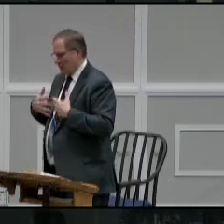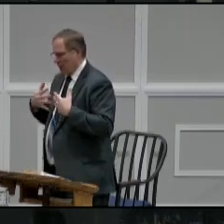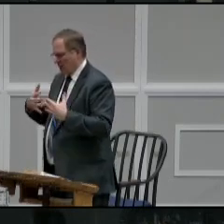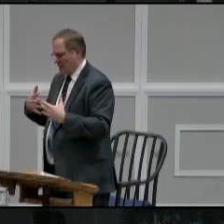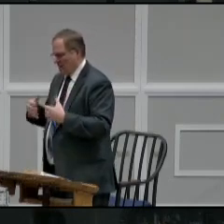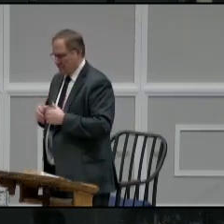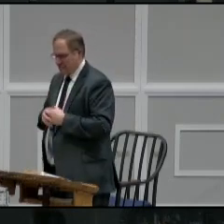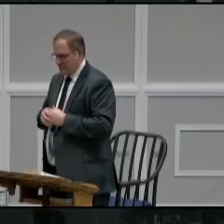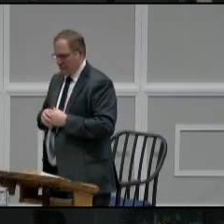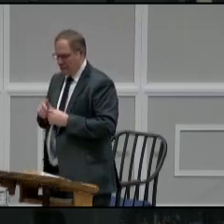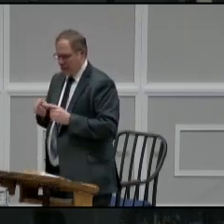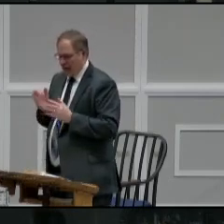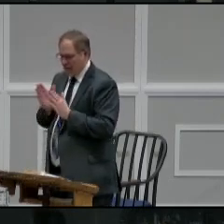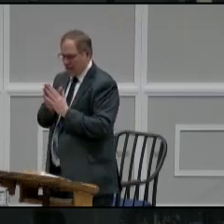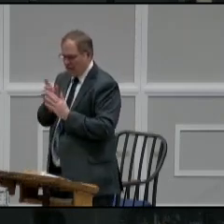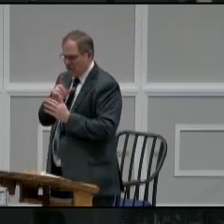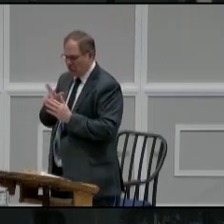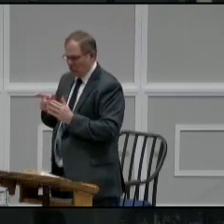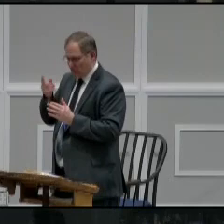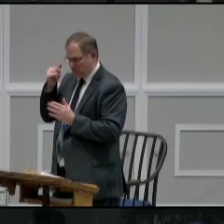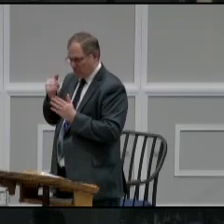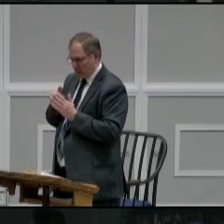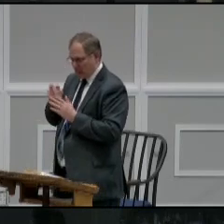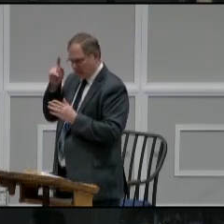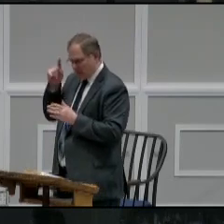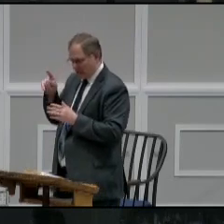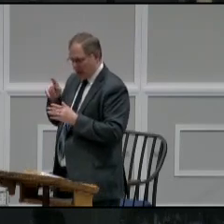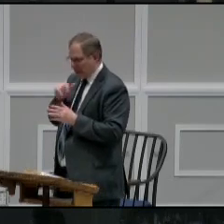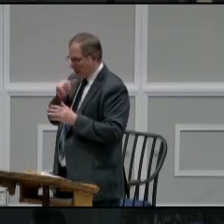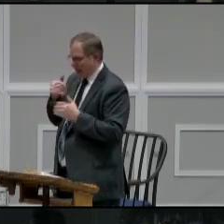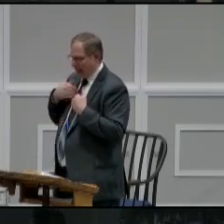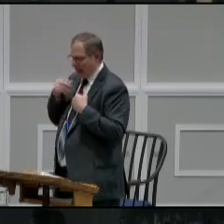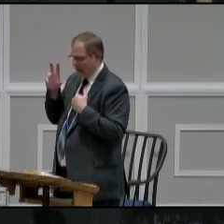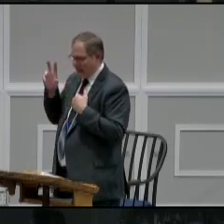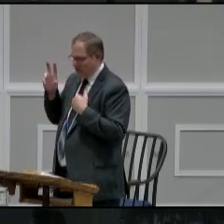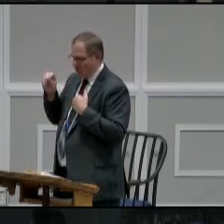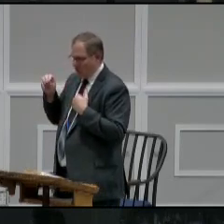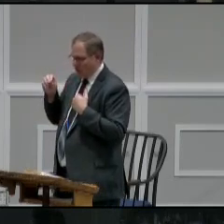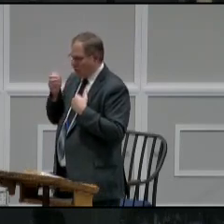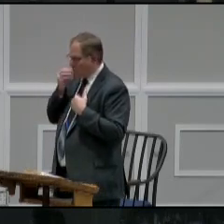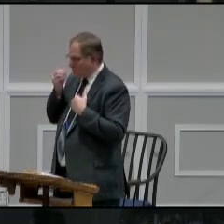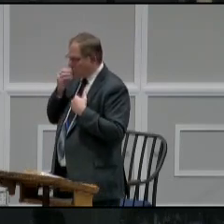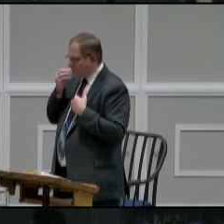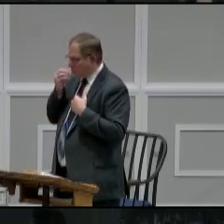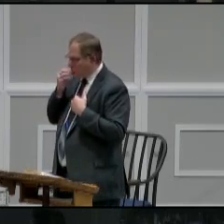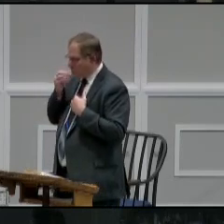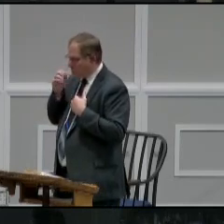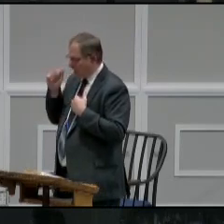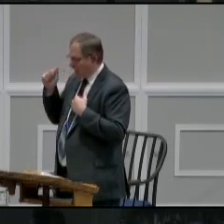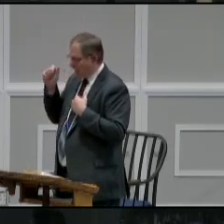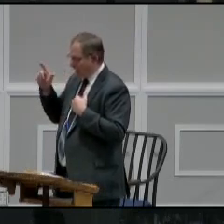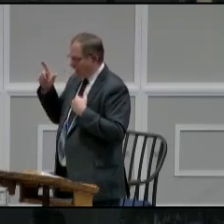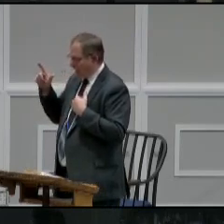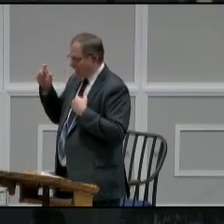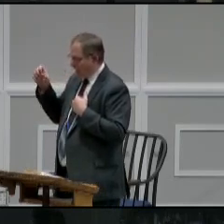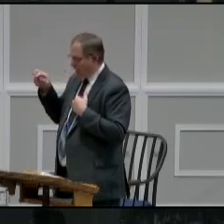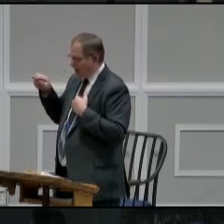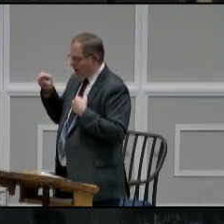But I praise the Lord for it because I do not have any food allergies. And I'd rather be able to eat than breathe.